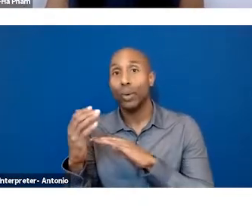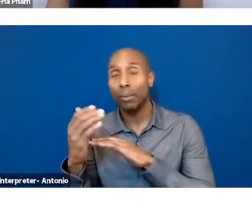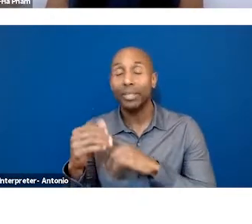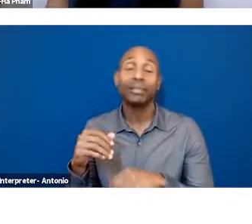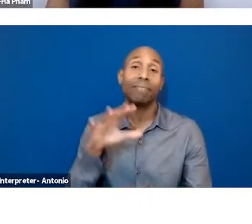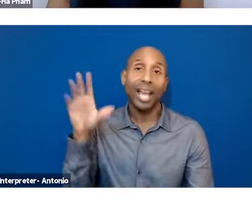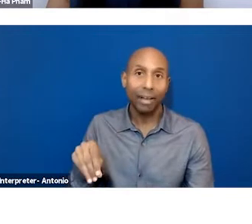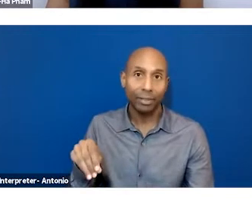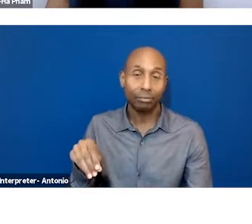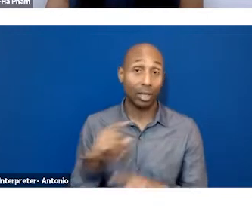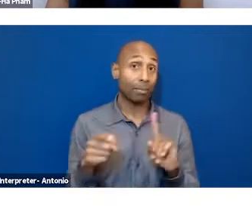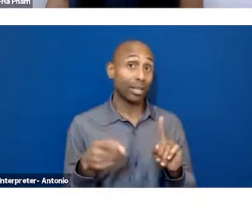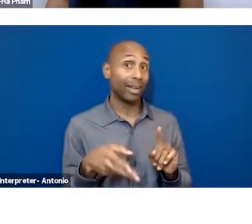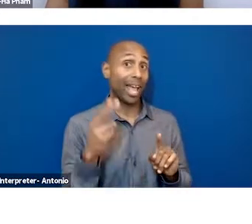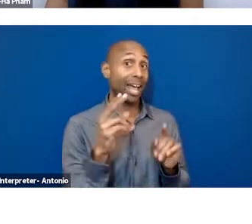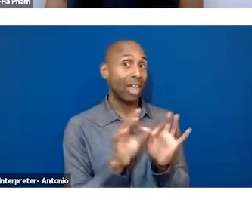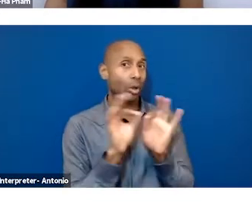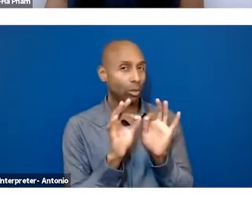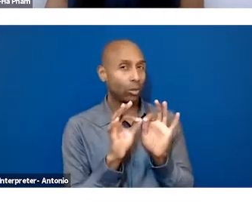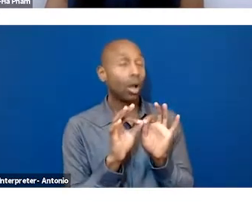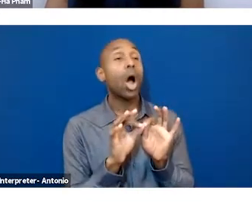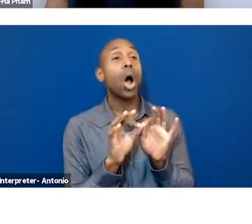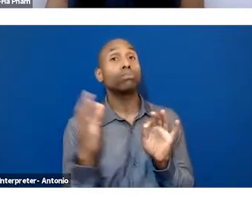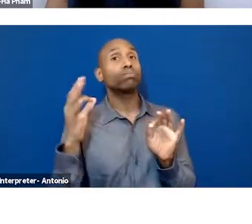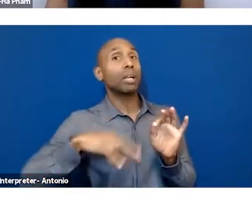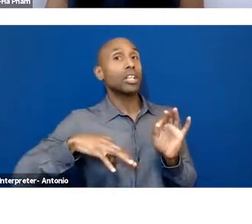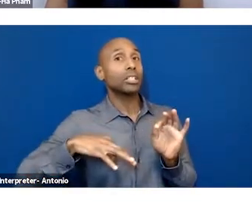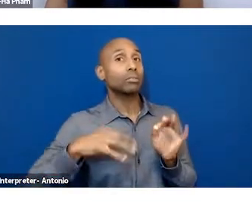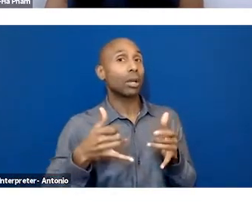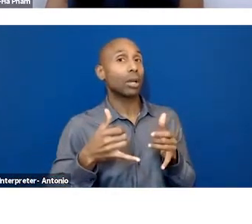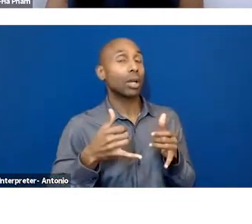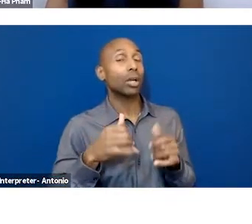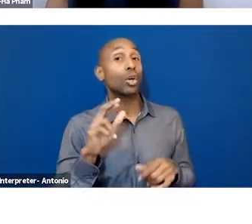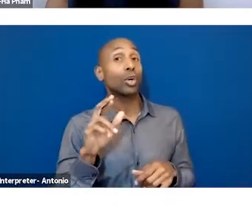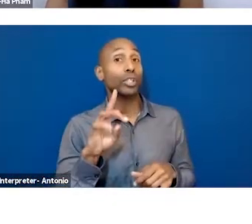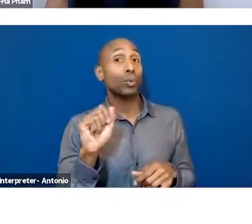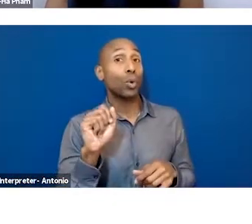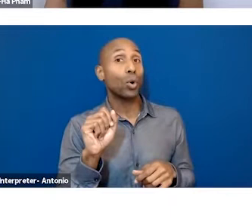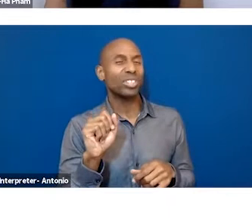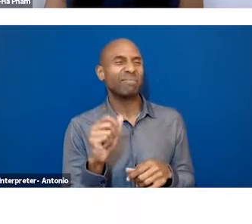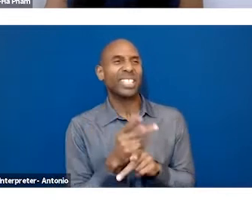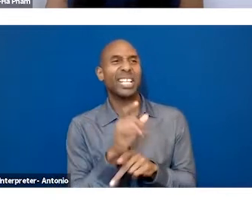its many privileges and rewards are reserved in and for US and Europe, is by